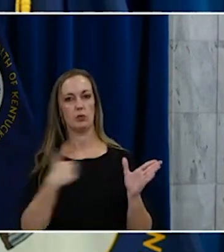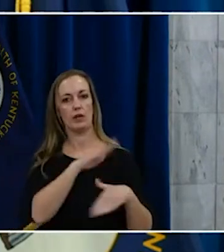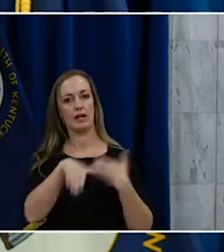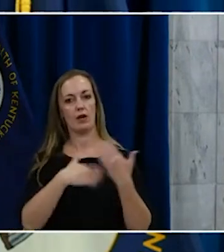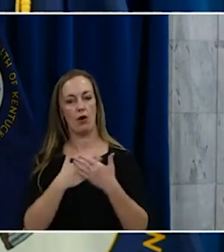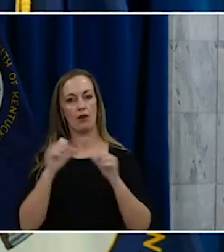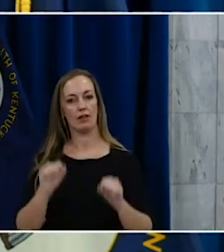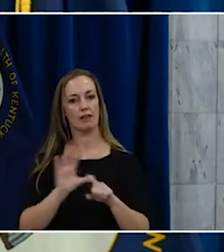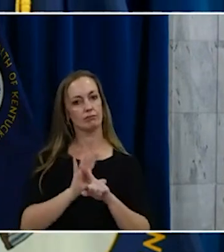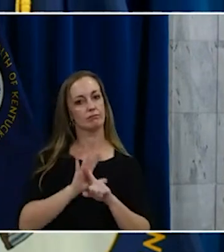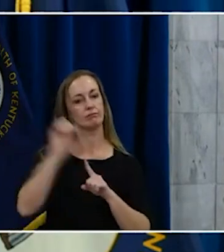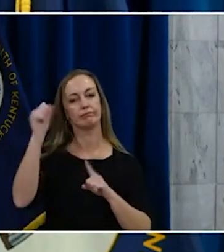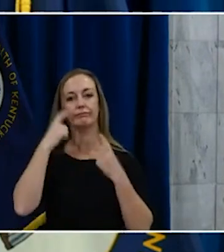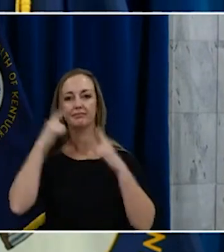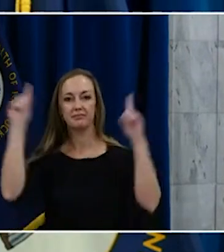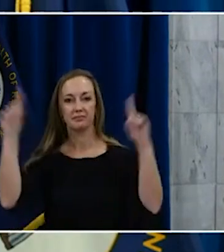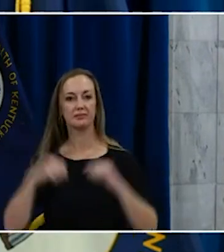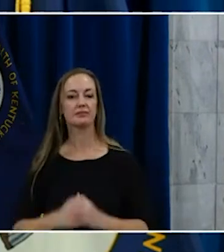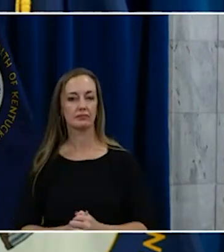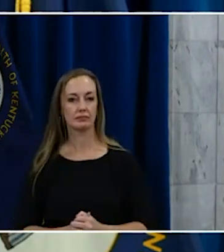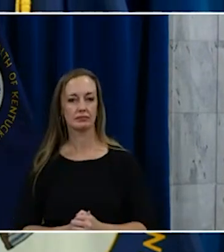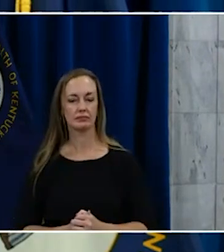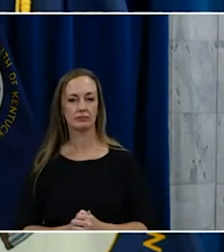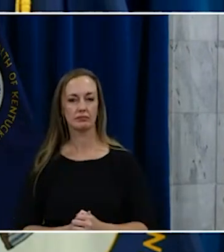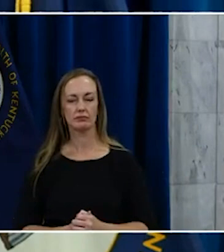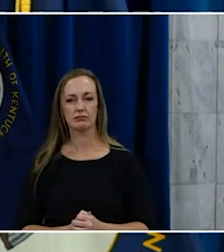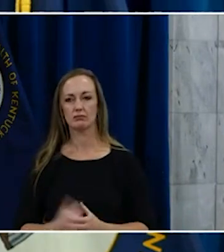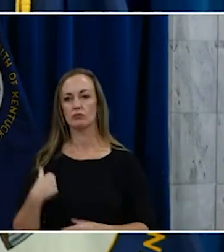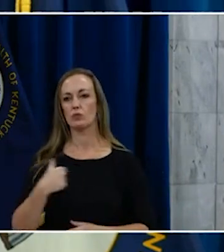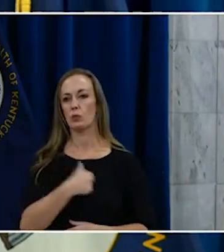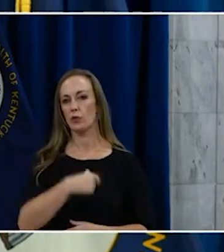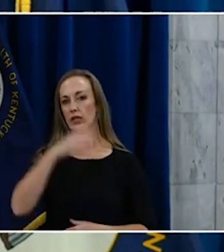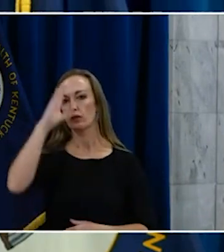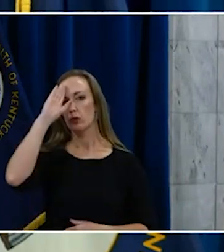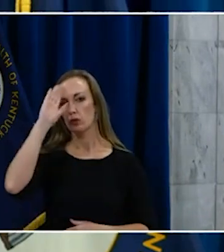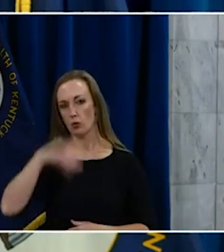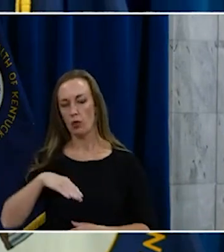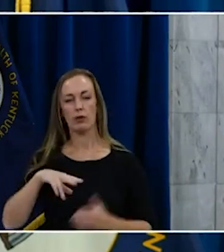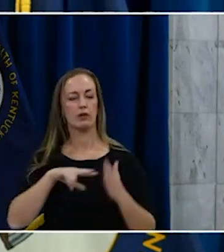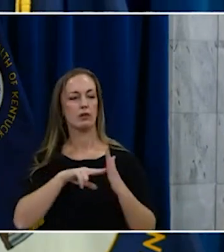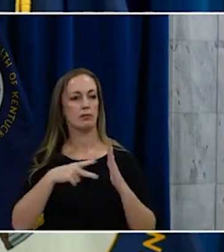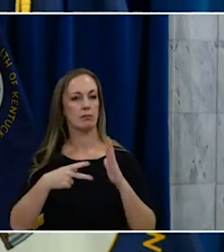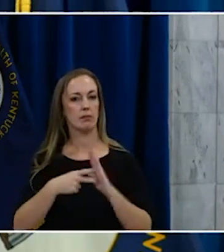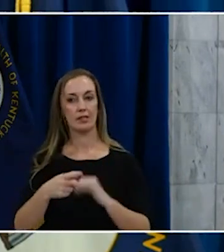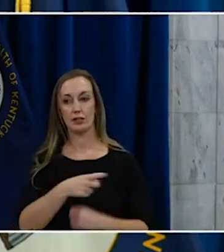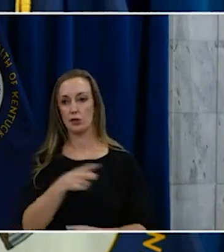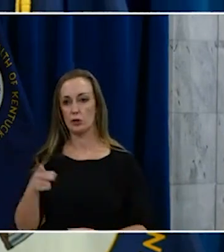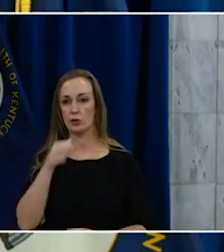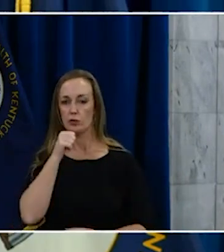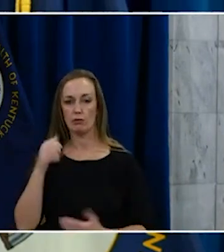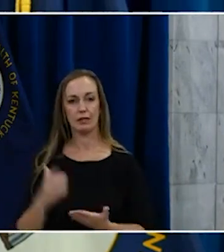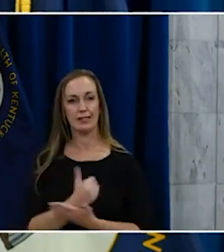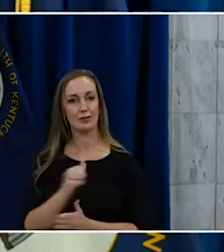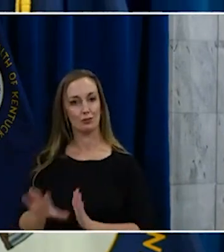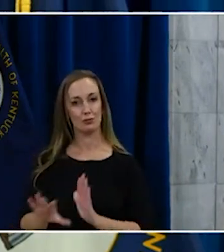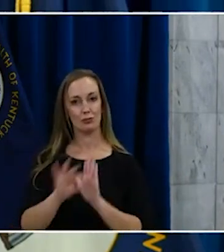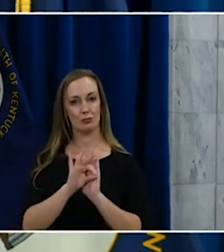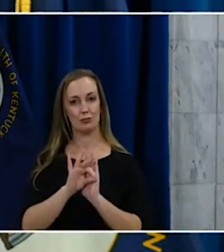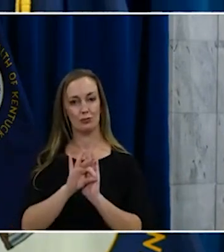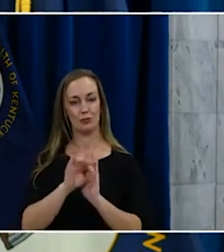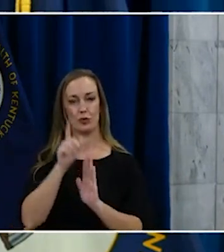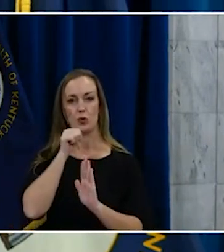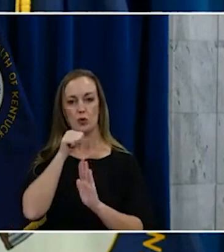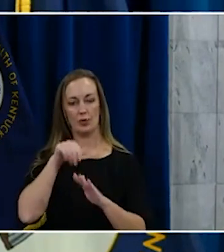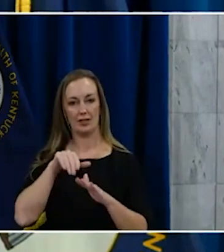can thrive. We know it means that you don't get to choose who comes to